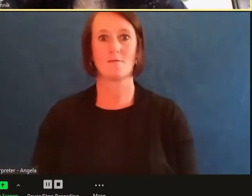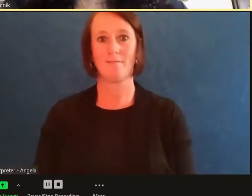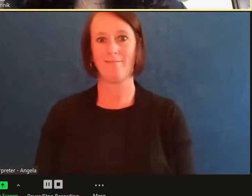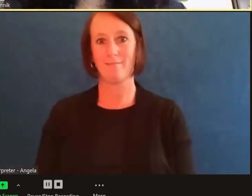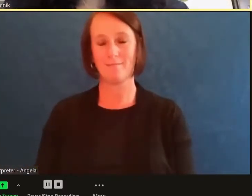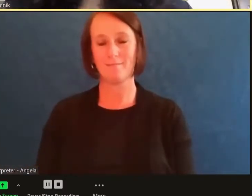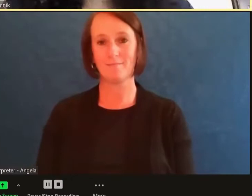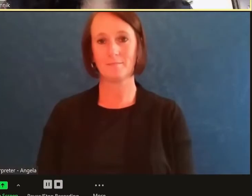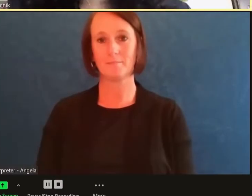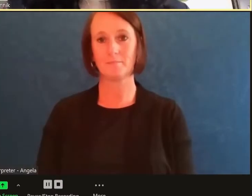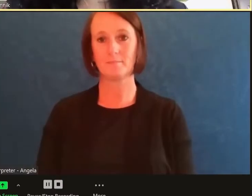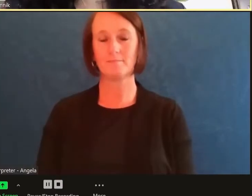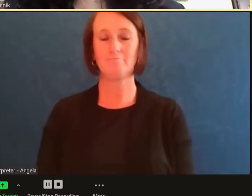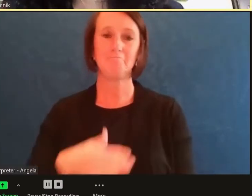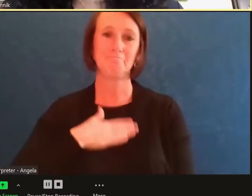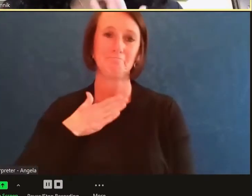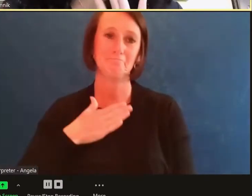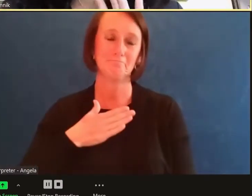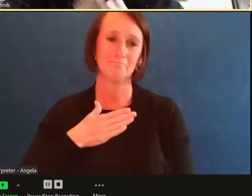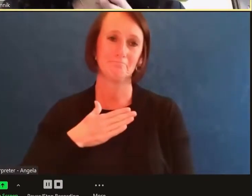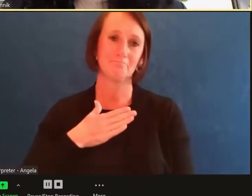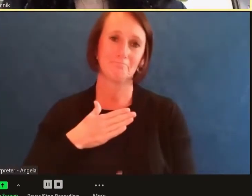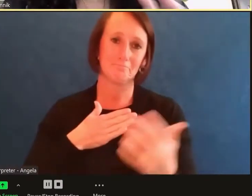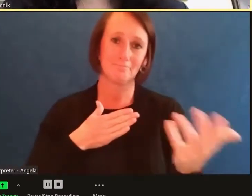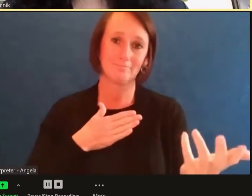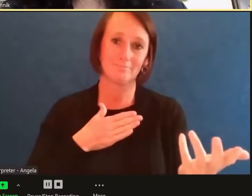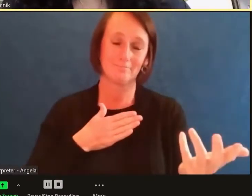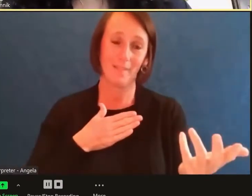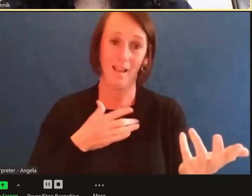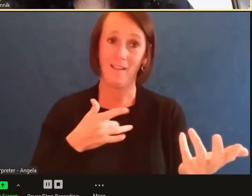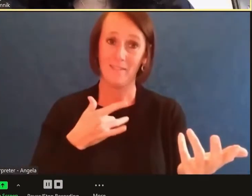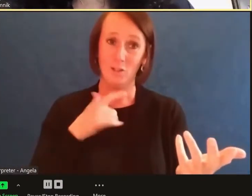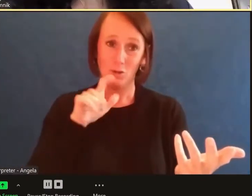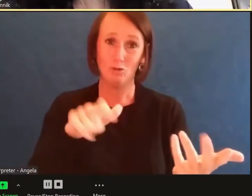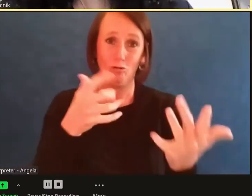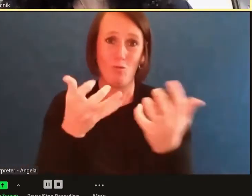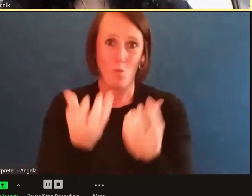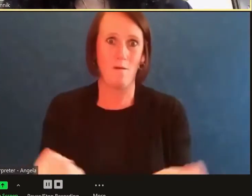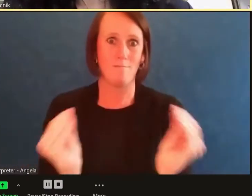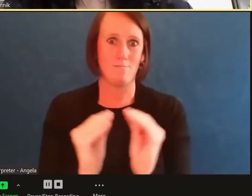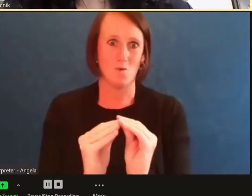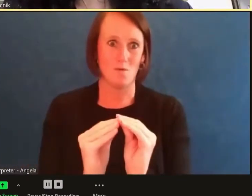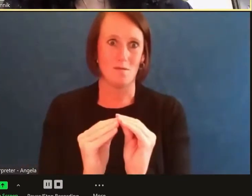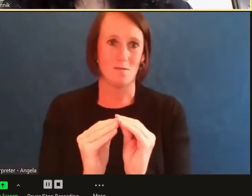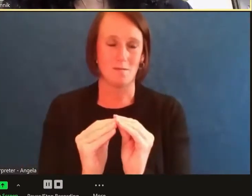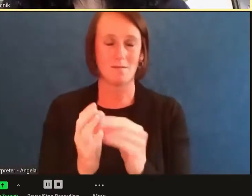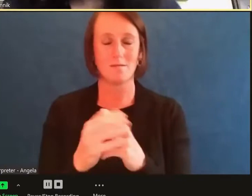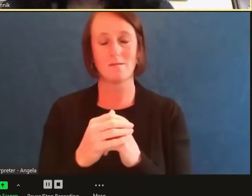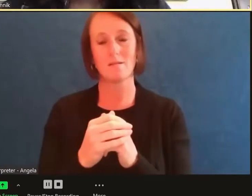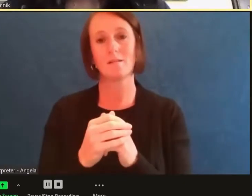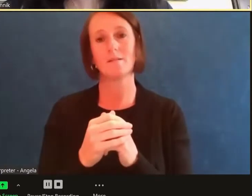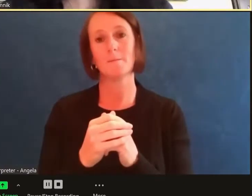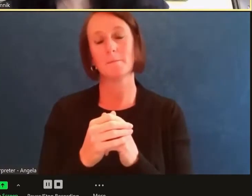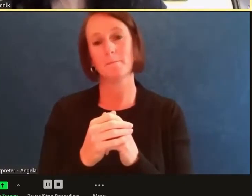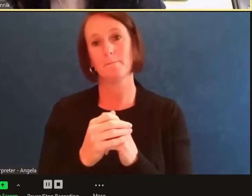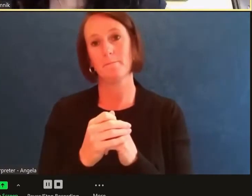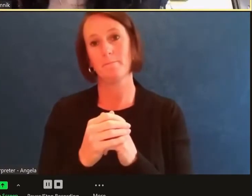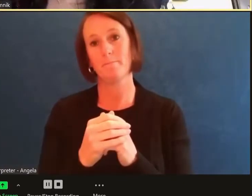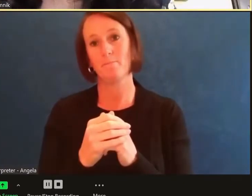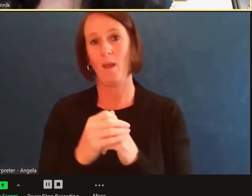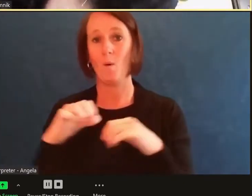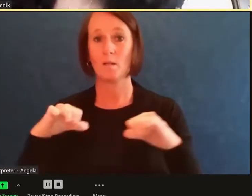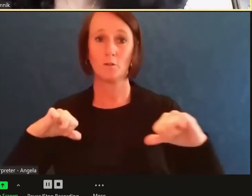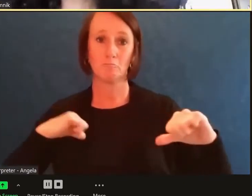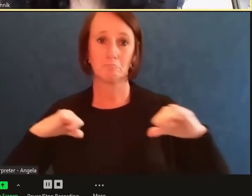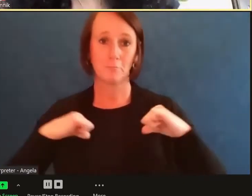Well, I'm glad you're greedy, and I think that you should be as greedy as possible with this cause. And I want to do a little bragging. I